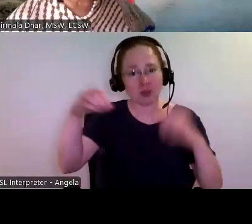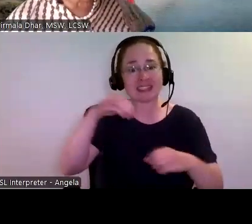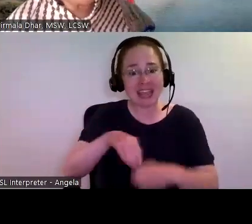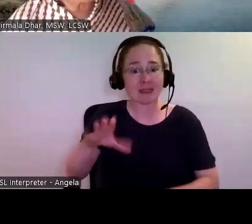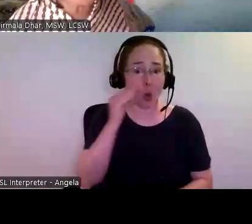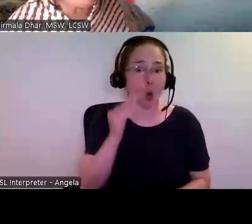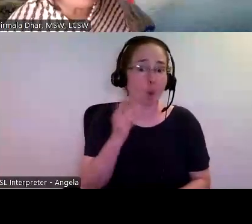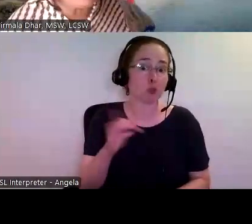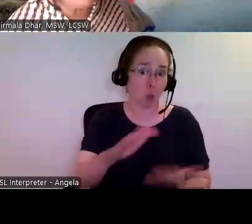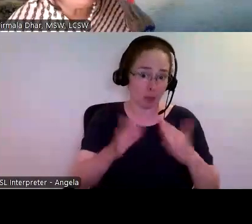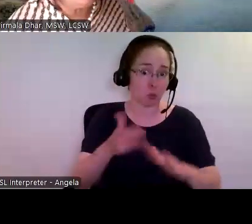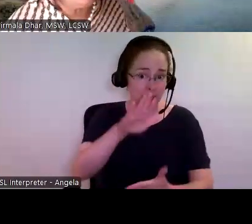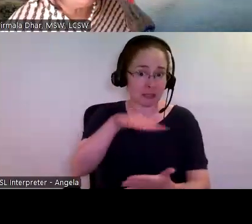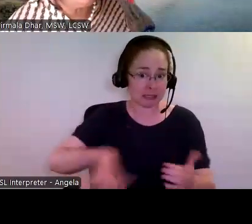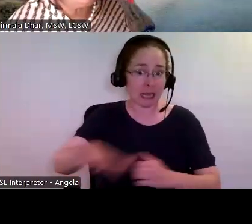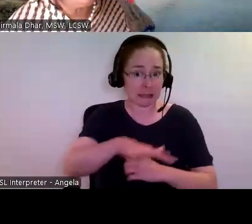homes or community settings,